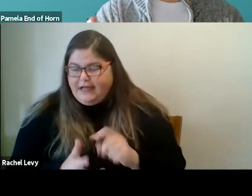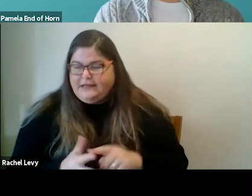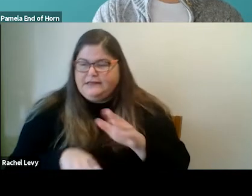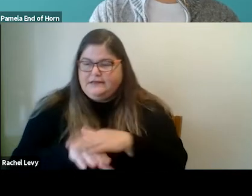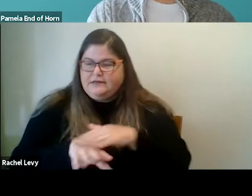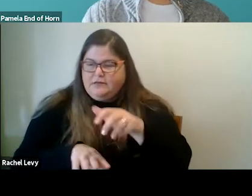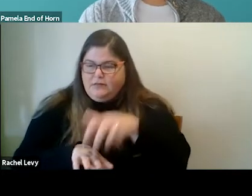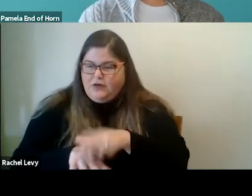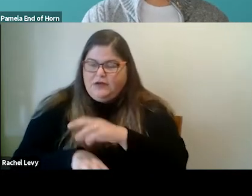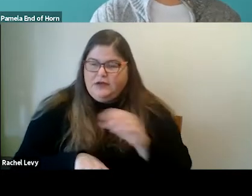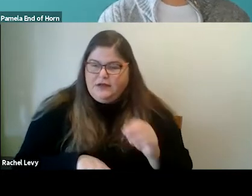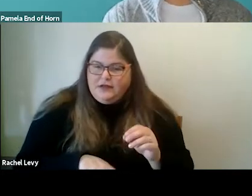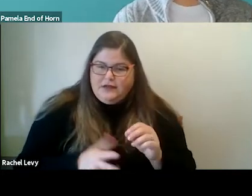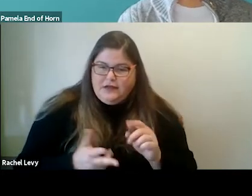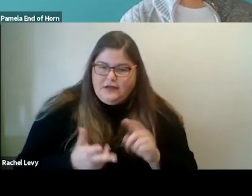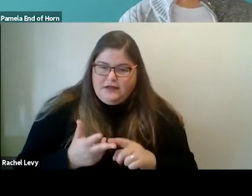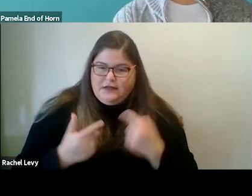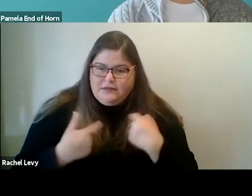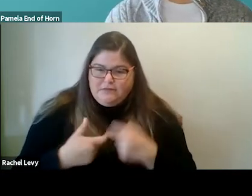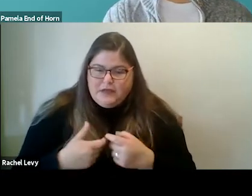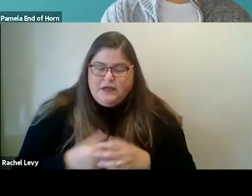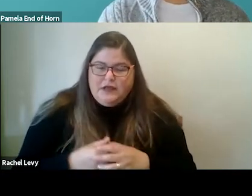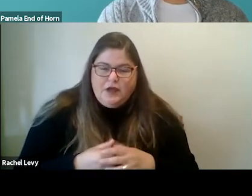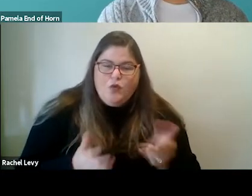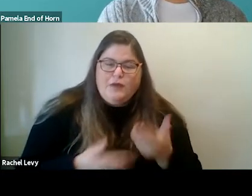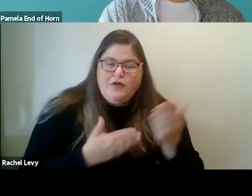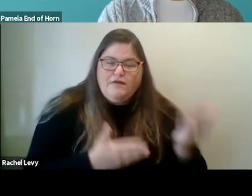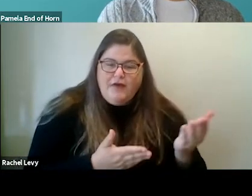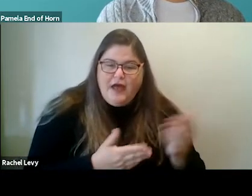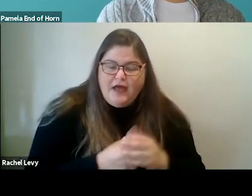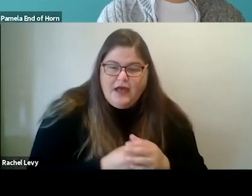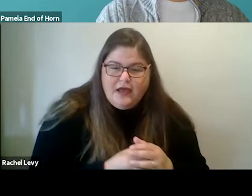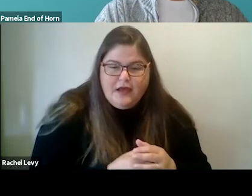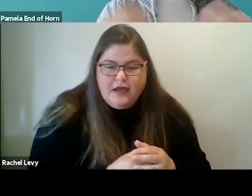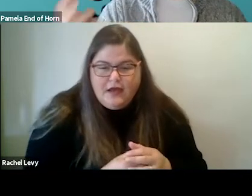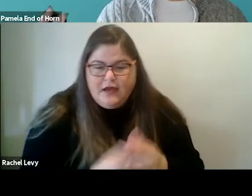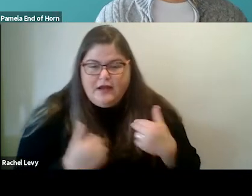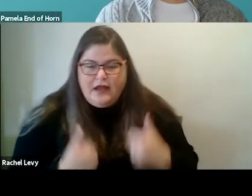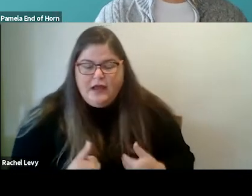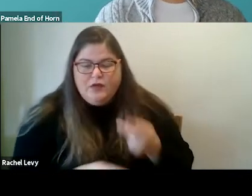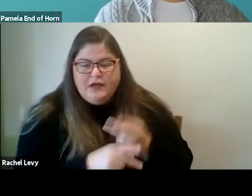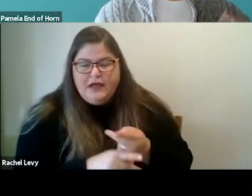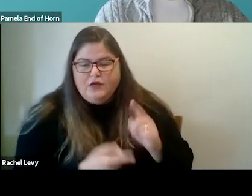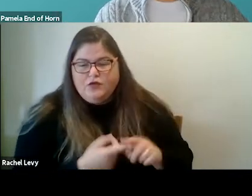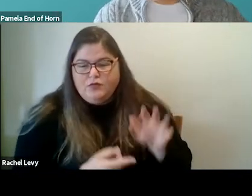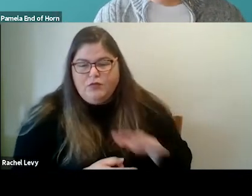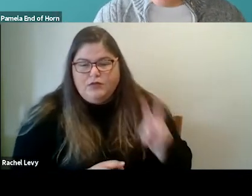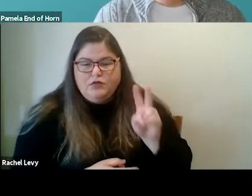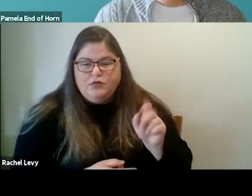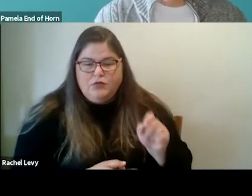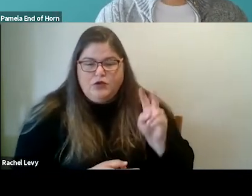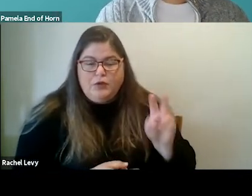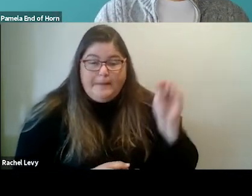So Indian Health Service, we provide health care to 2.2 million American Indian Alaska Natives across 37 states in the contiguous U.S.